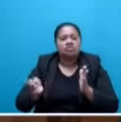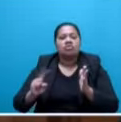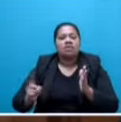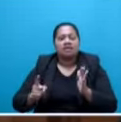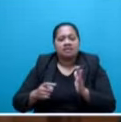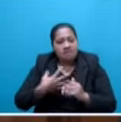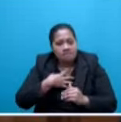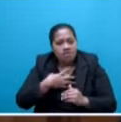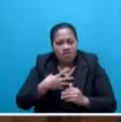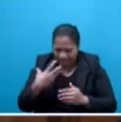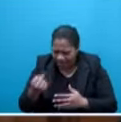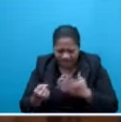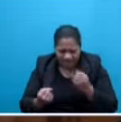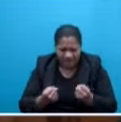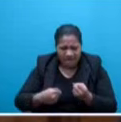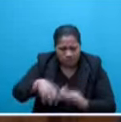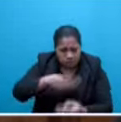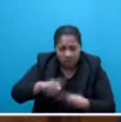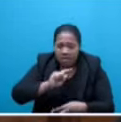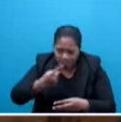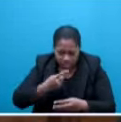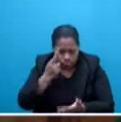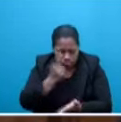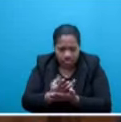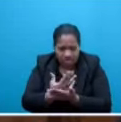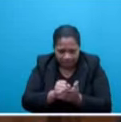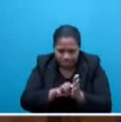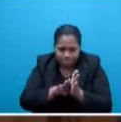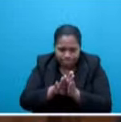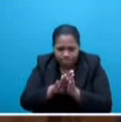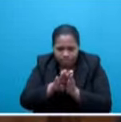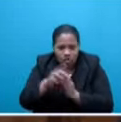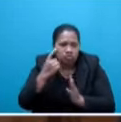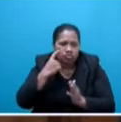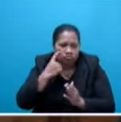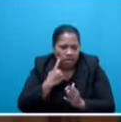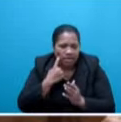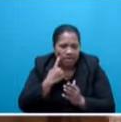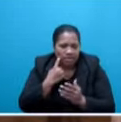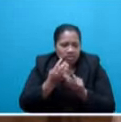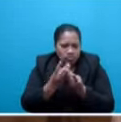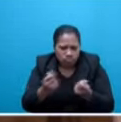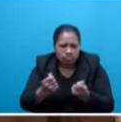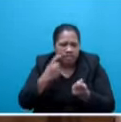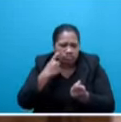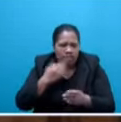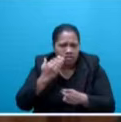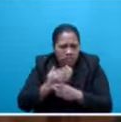has increased from 1.3 million tons in 2016 to 1.69 million tons in